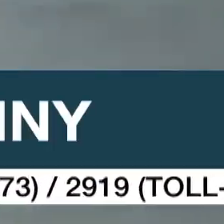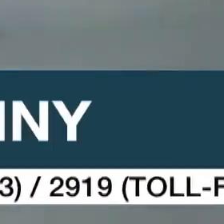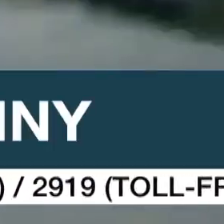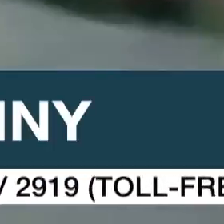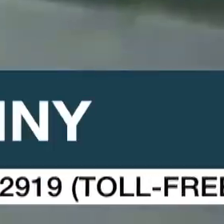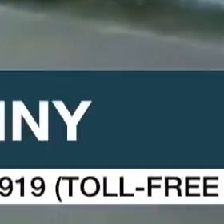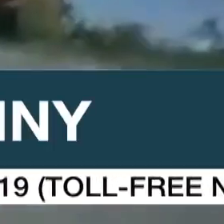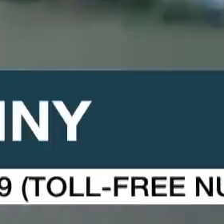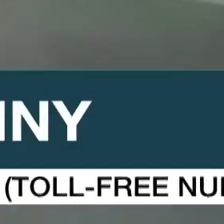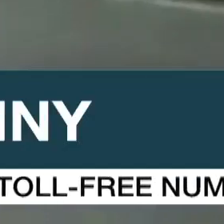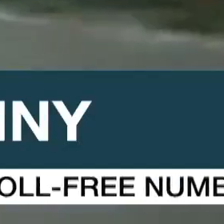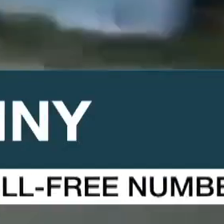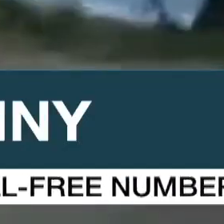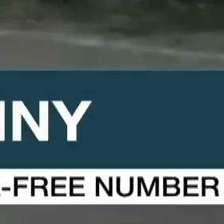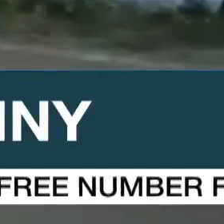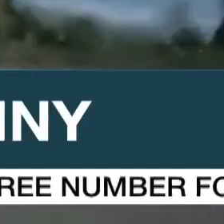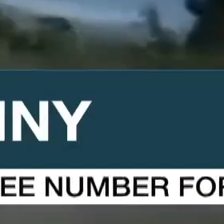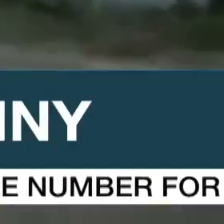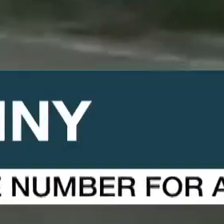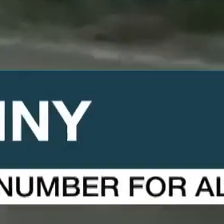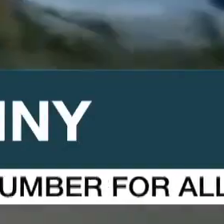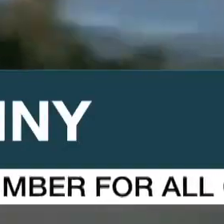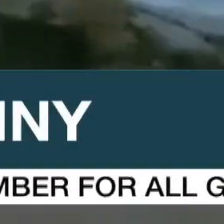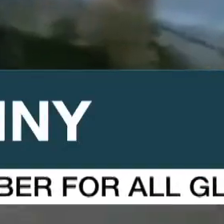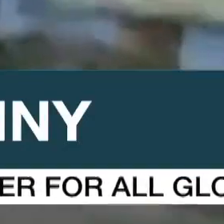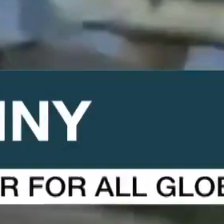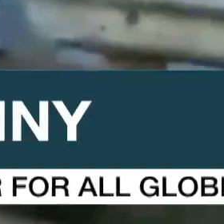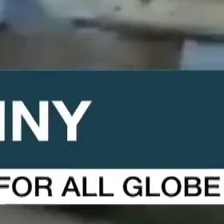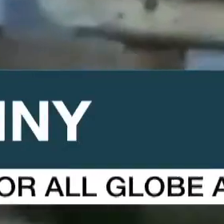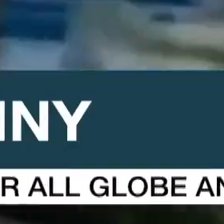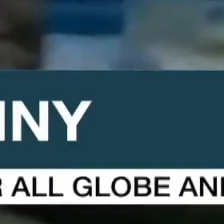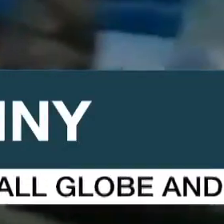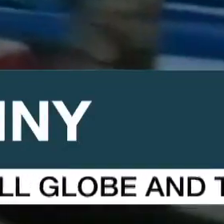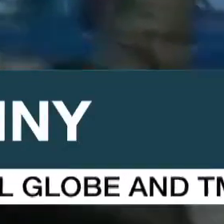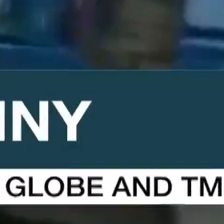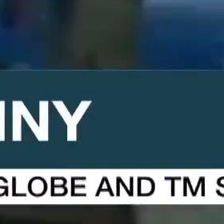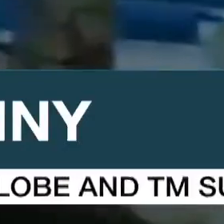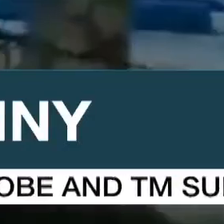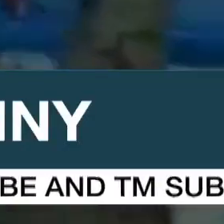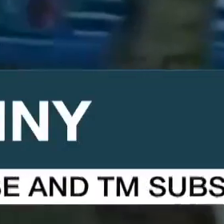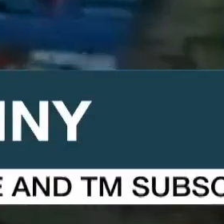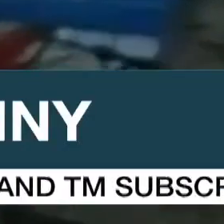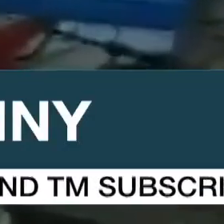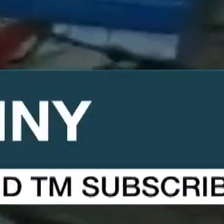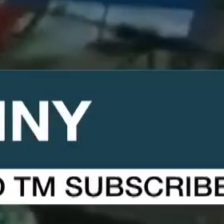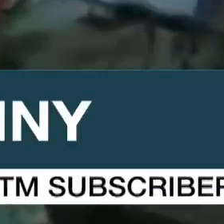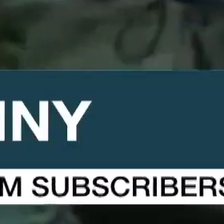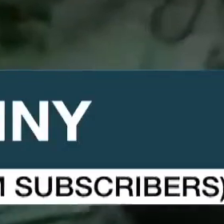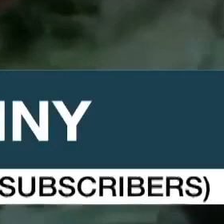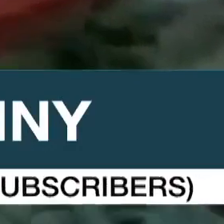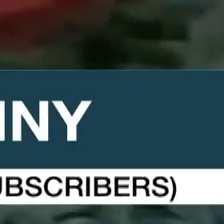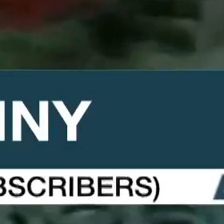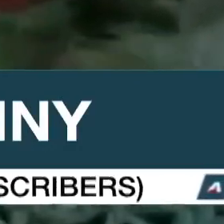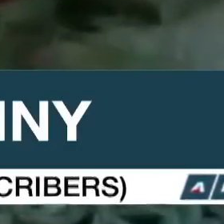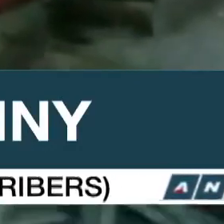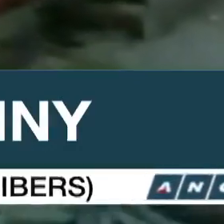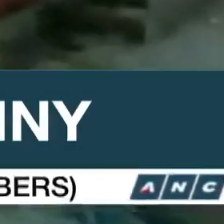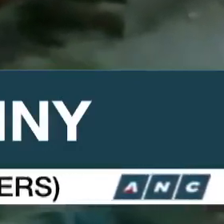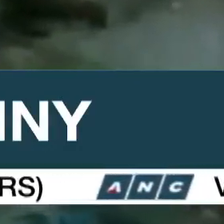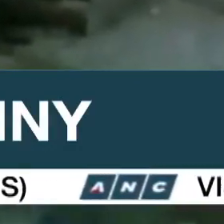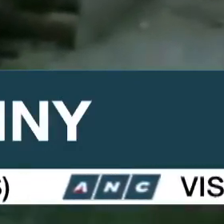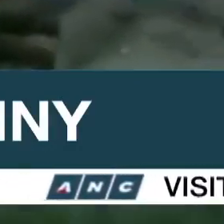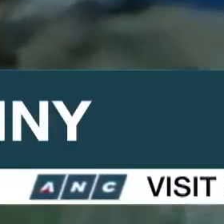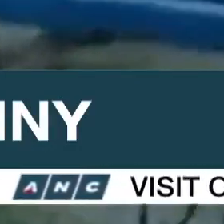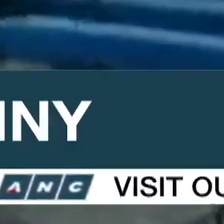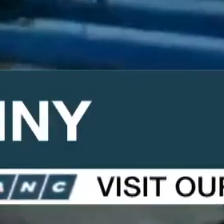Carmina, Cagayanos are gearing up for the possible effect of Typhoon Jenny. In a video shared by Barangay